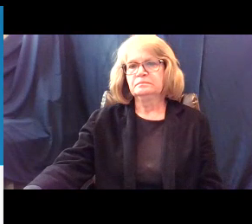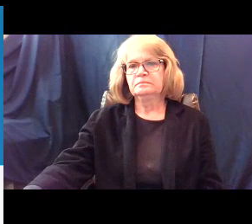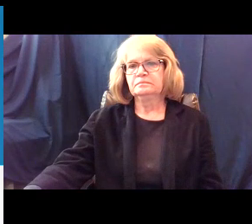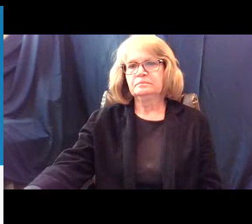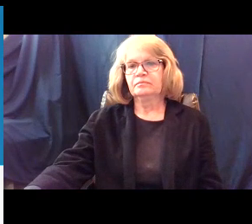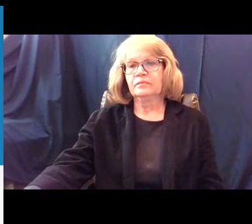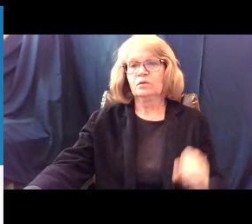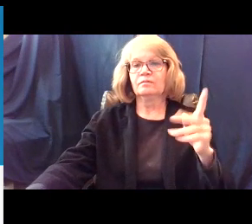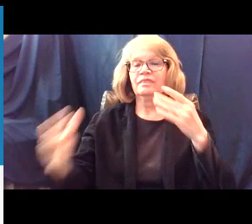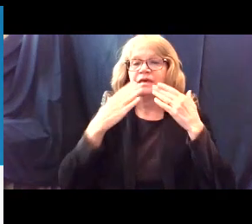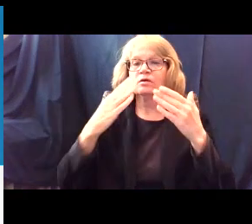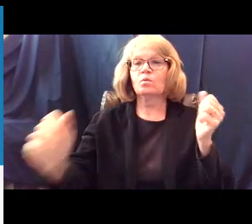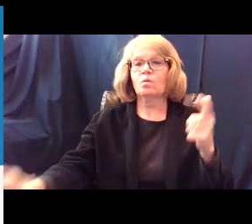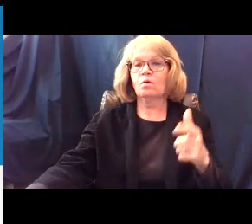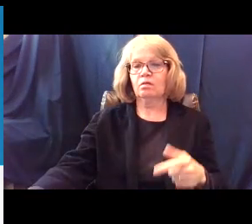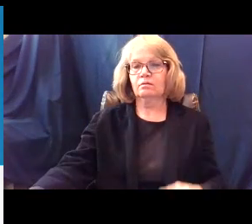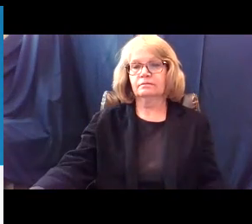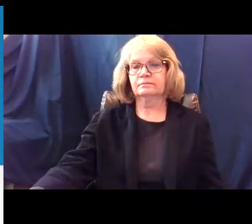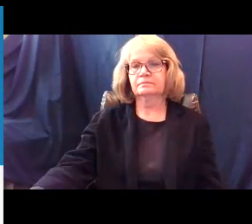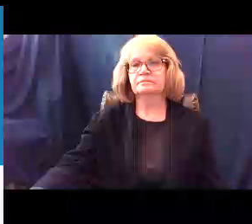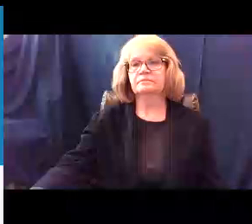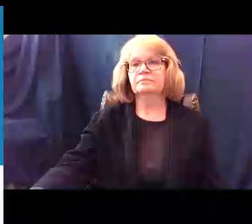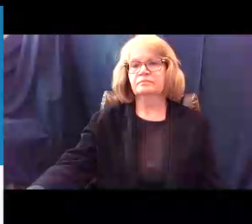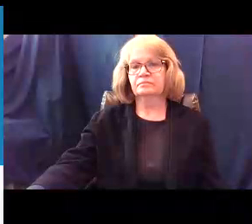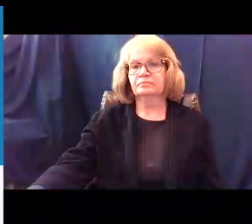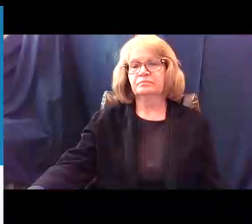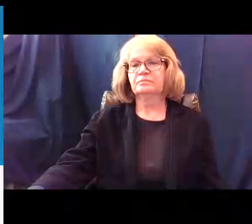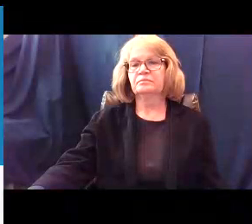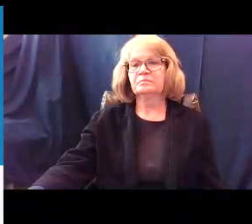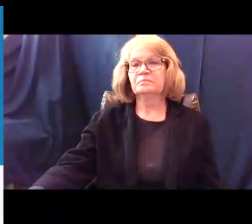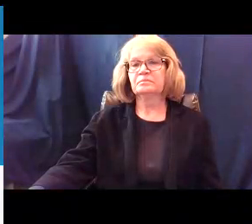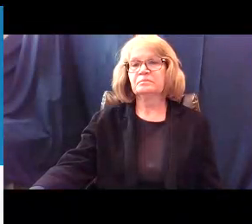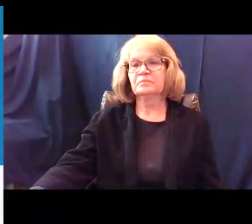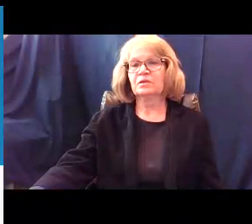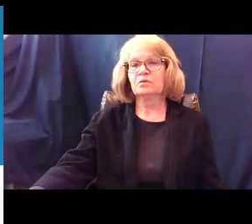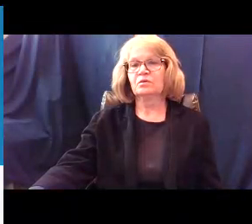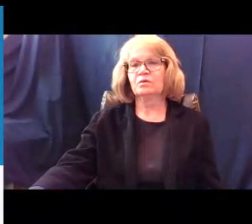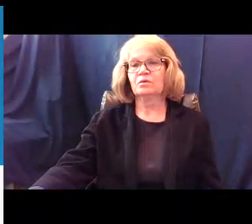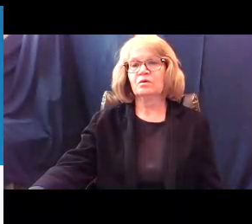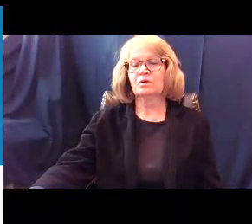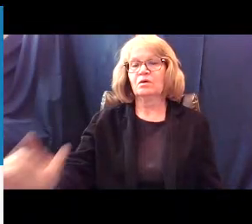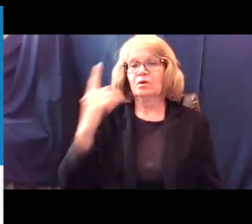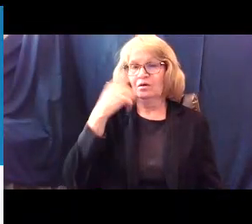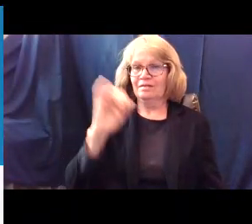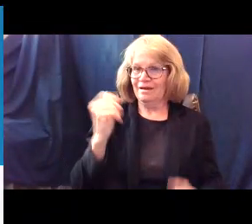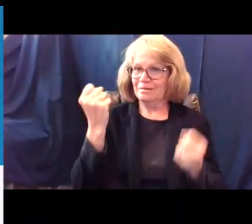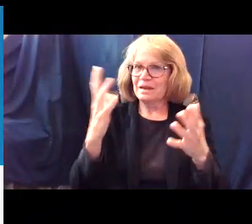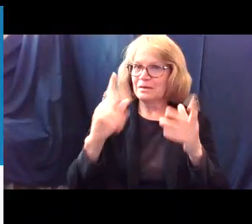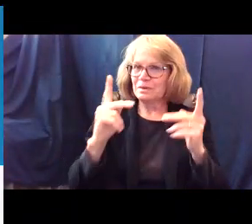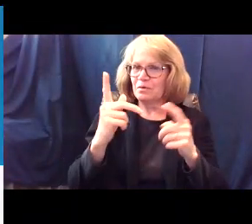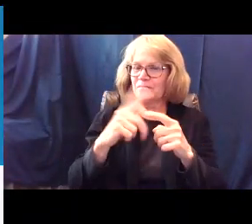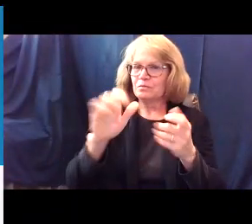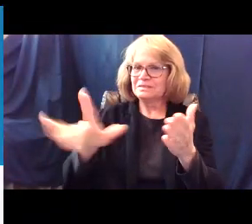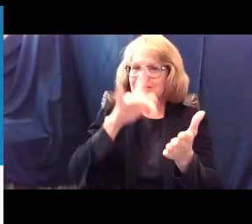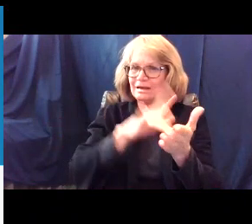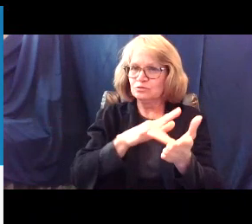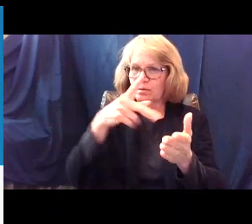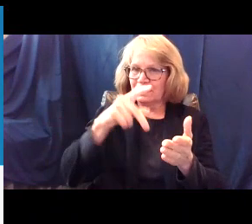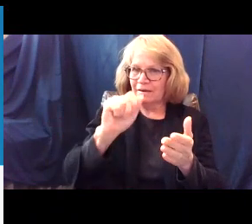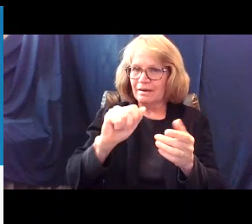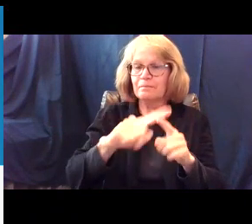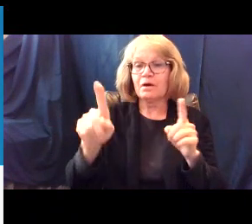All right, thanks to everyone who said hello in the chat. It looks like we've got a lot of folks from the central part of the state, but also some folks from out